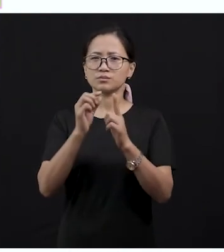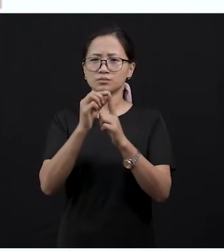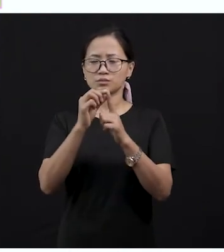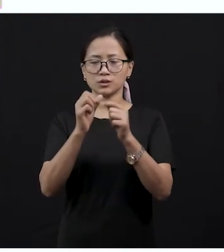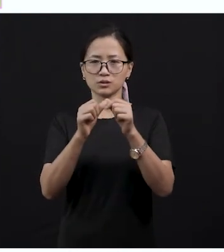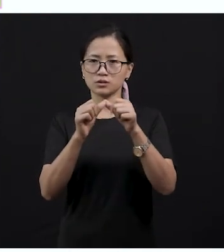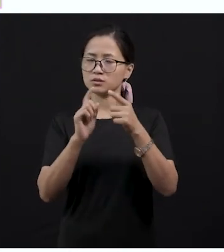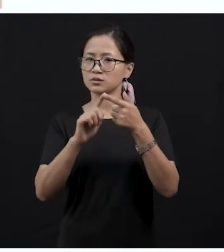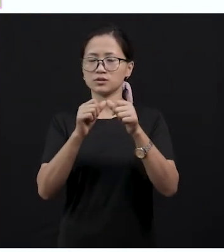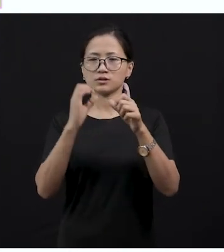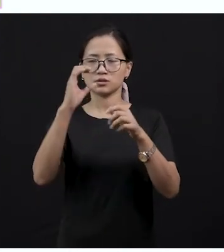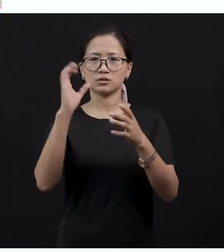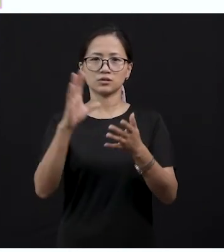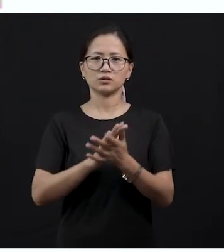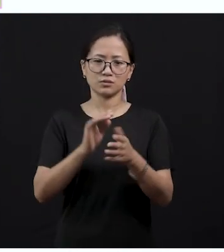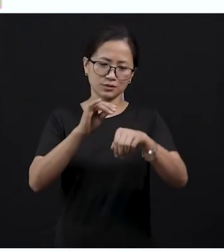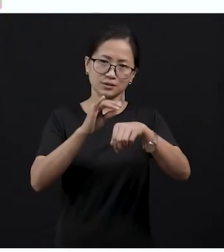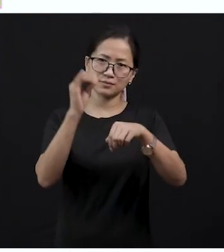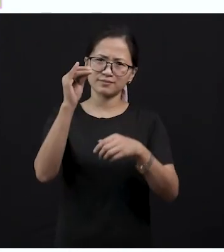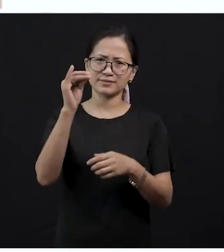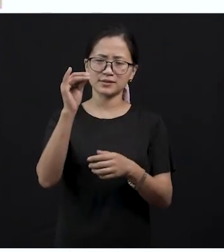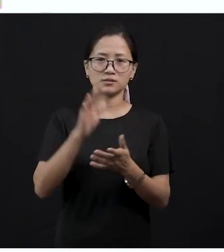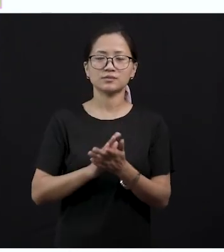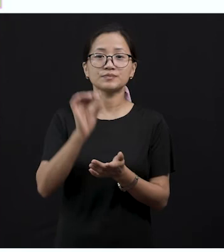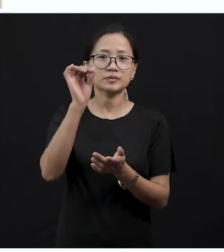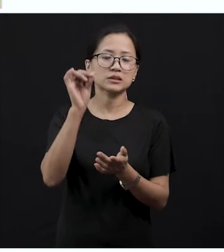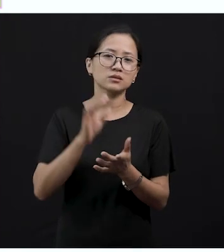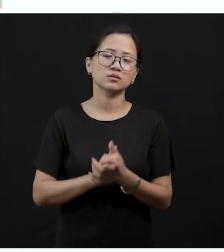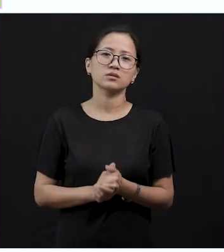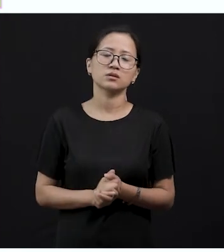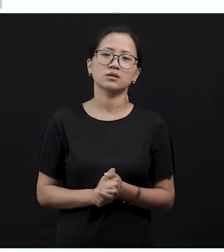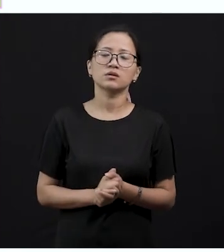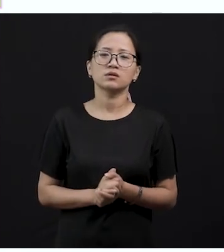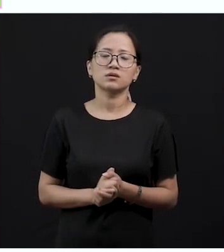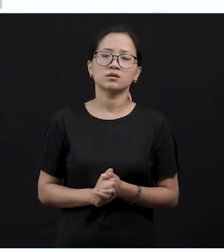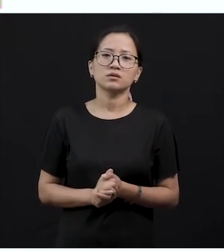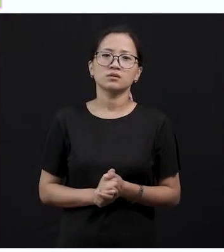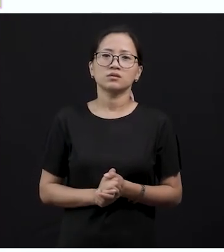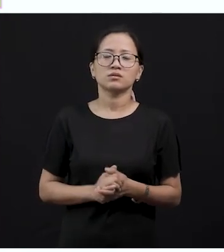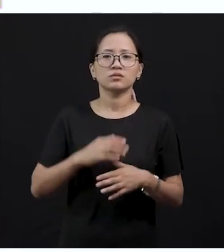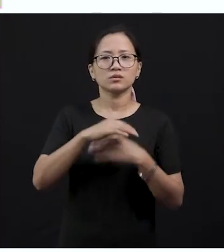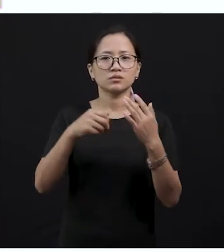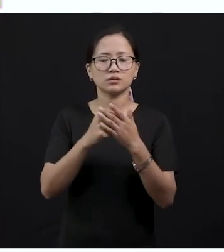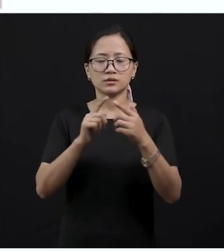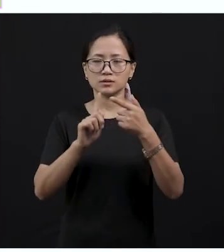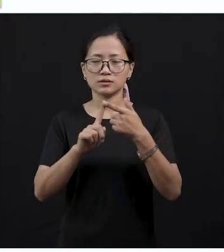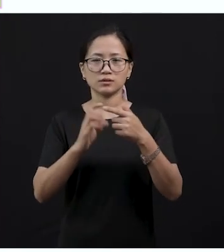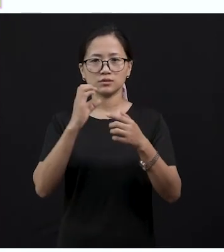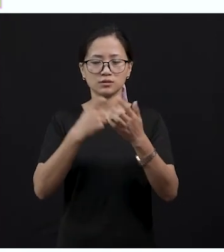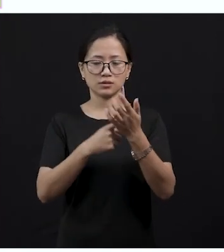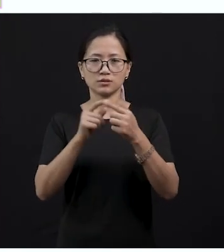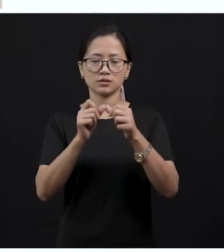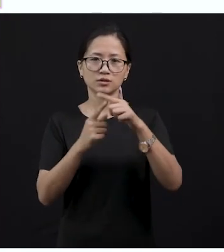tree, you'll find like gum structures, gum thing, you know, coming out, right? So all these are secretions. So